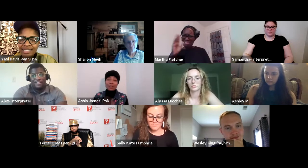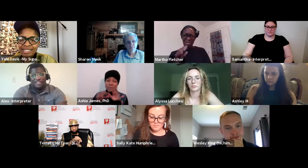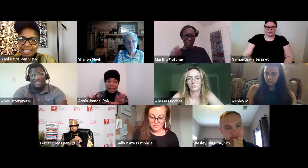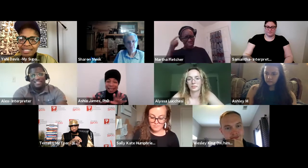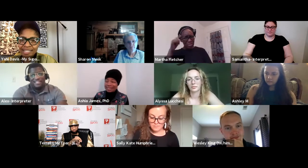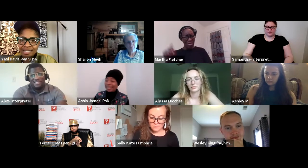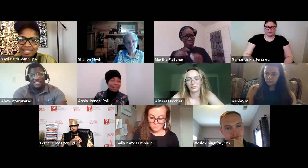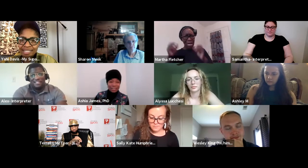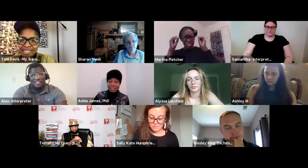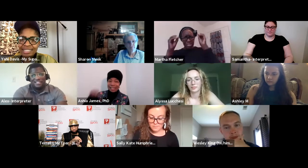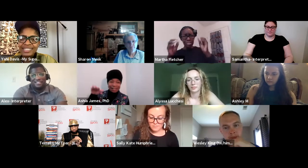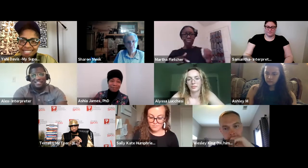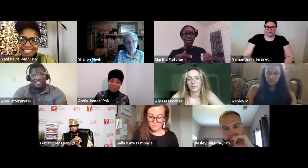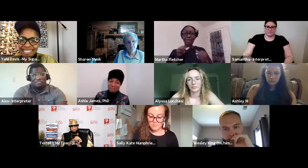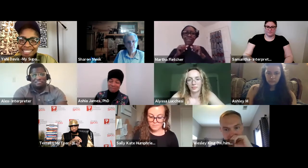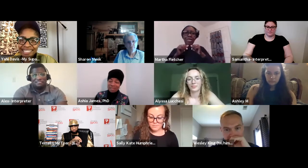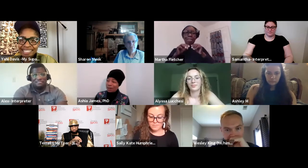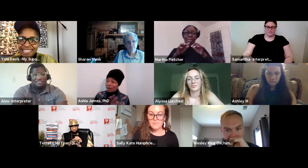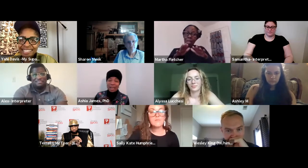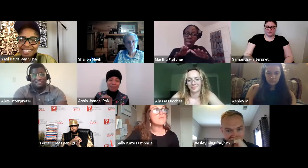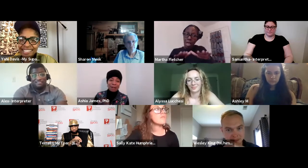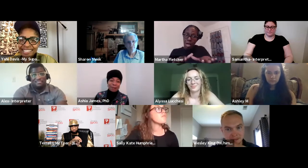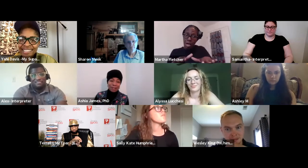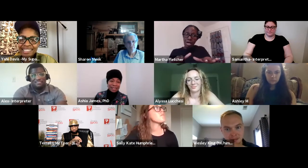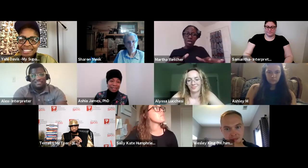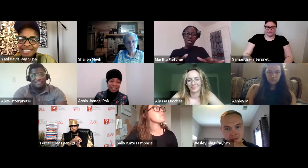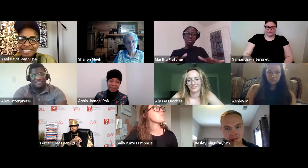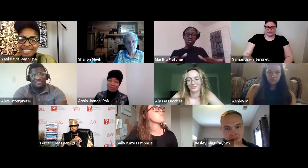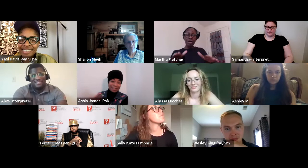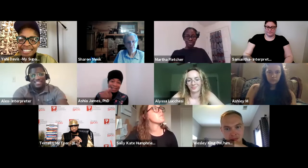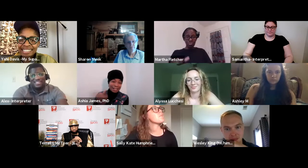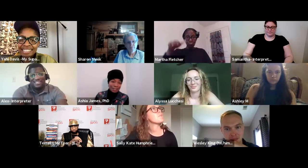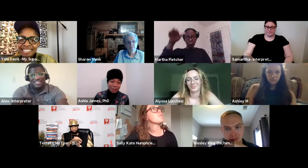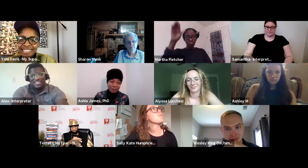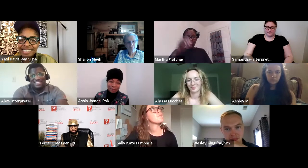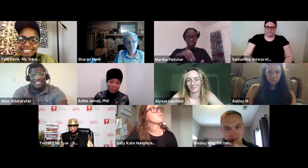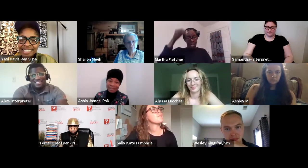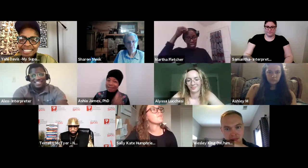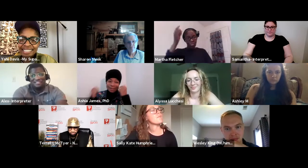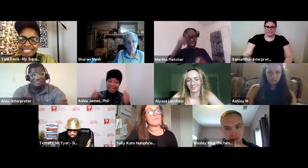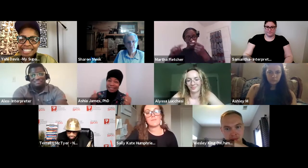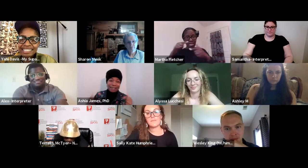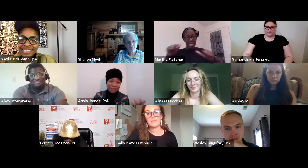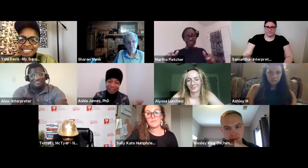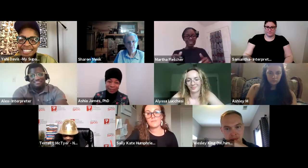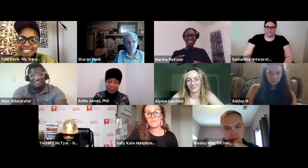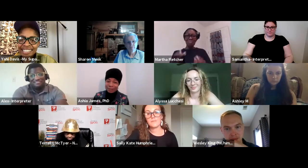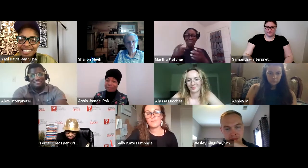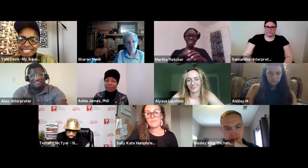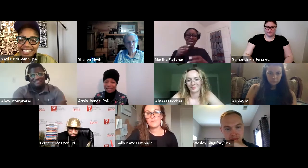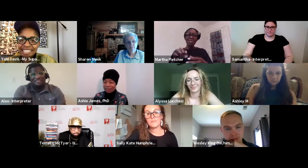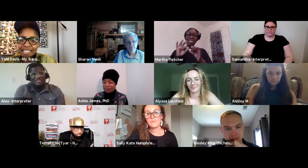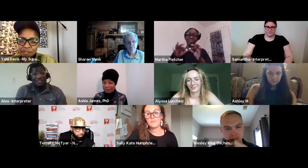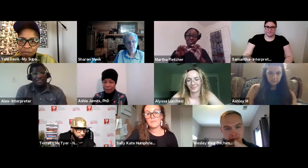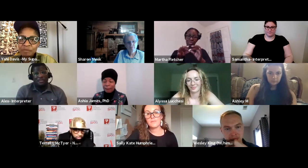feel so blessed that she, came up learning sign language because she had to interpret for me, because I did finally lose some